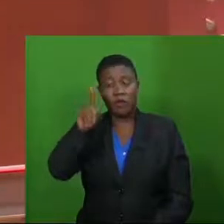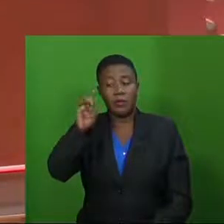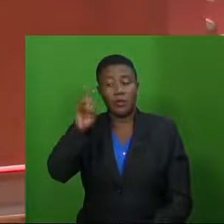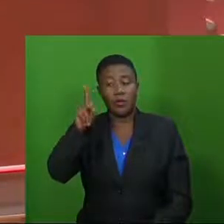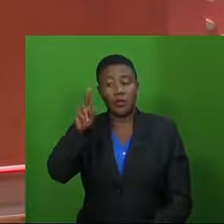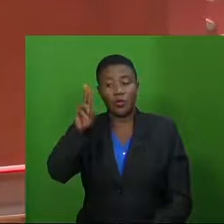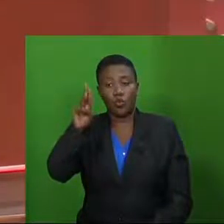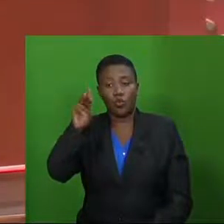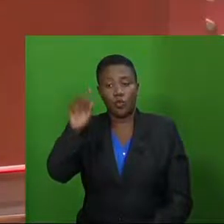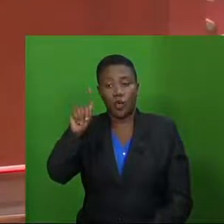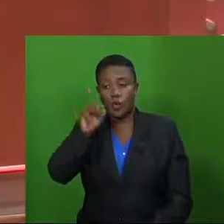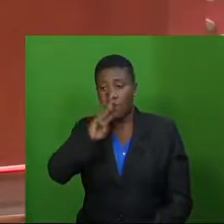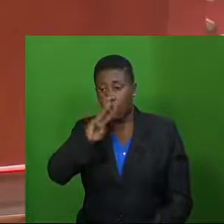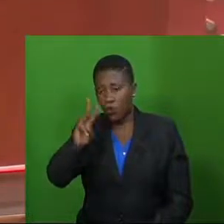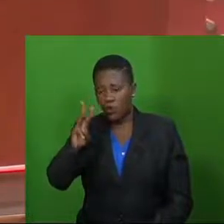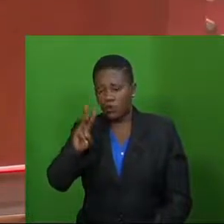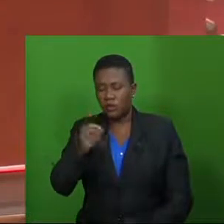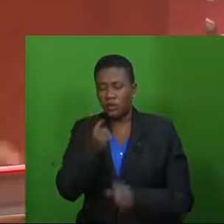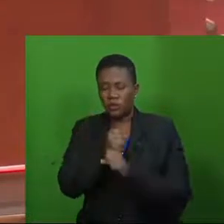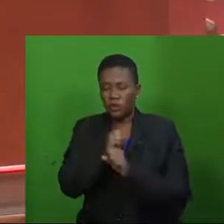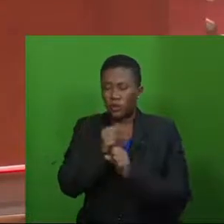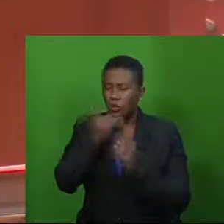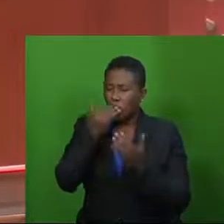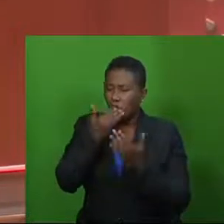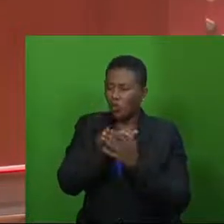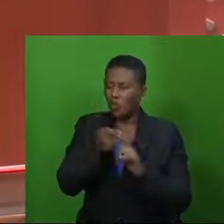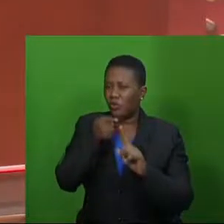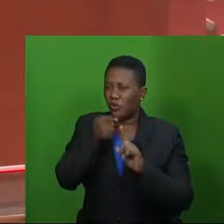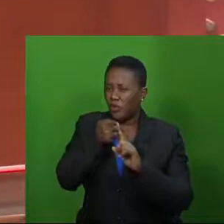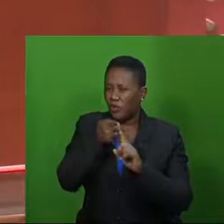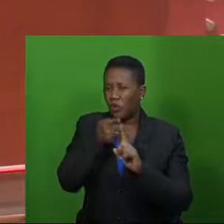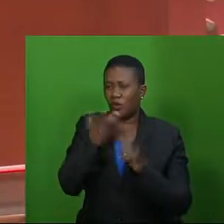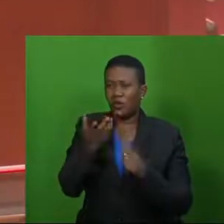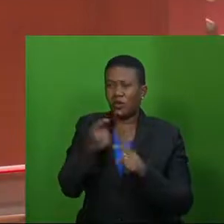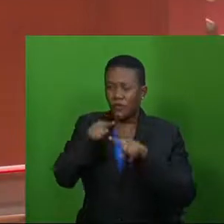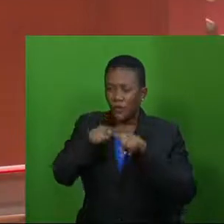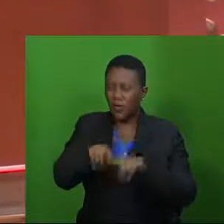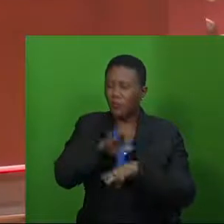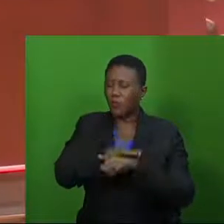has made a good point in respect of the training